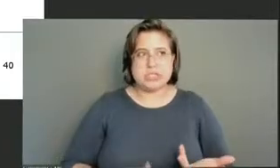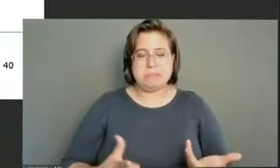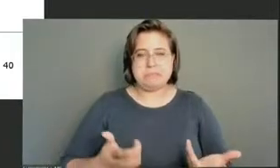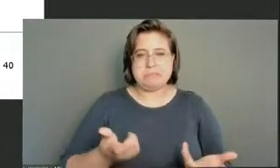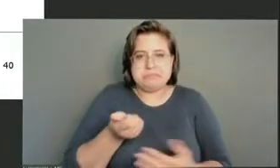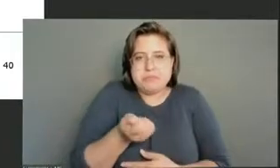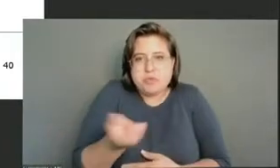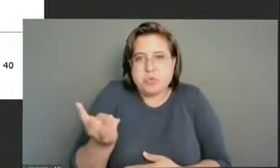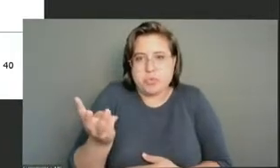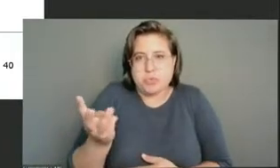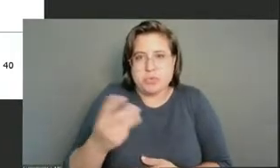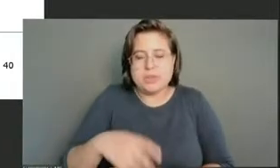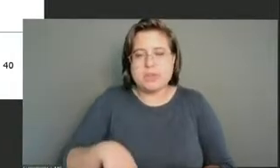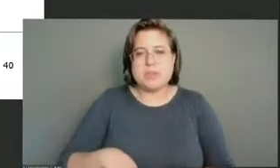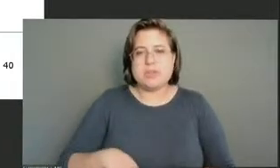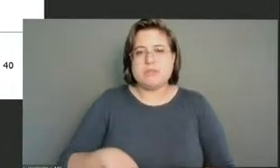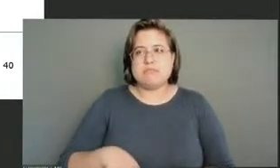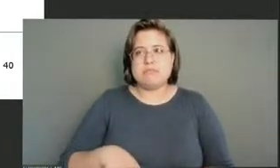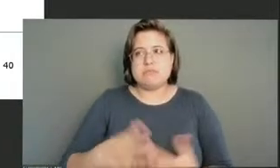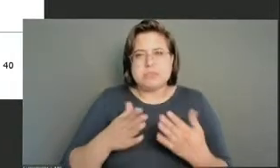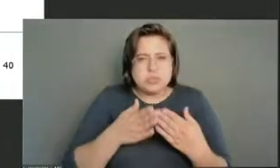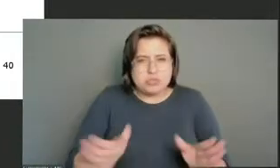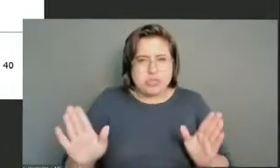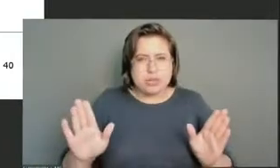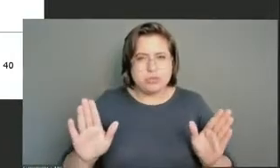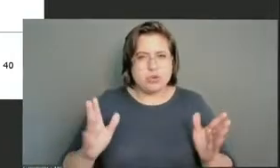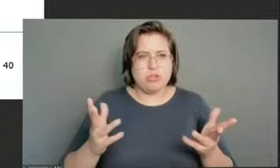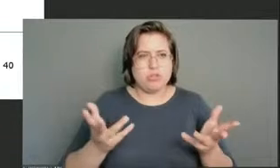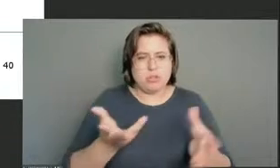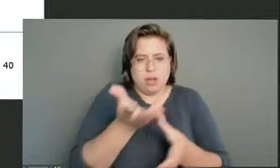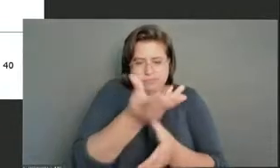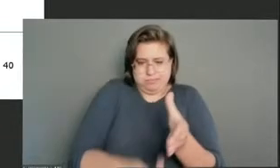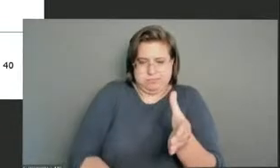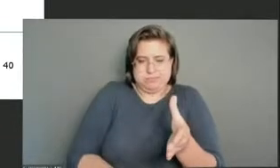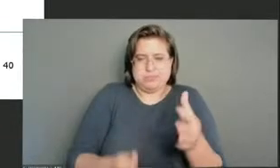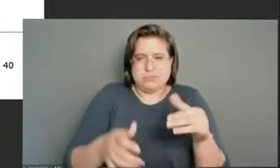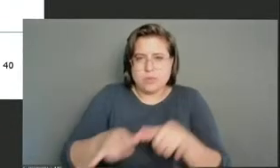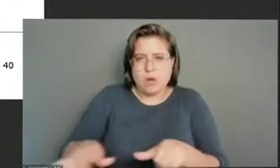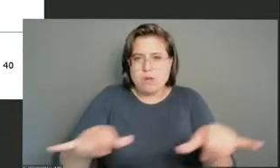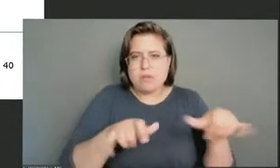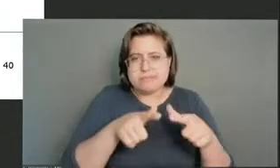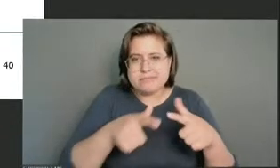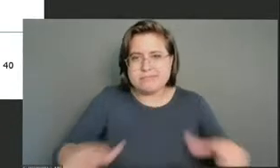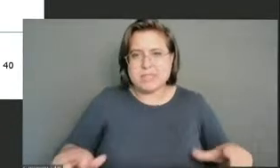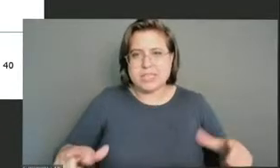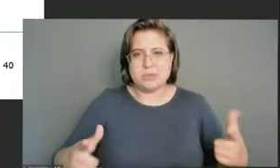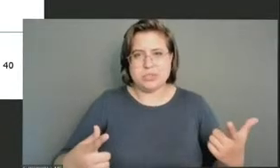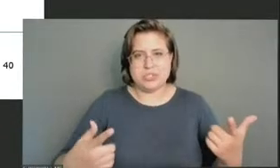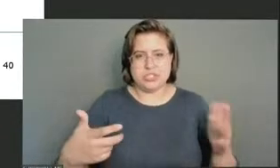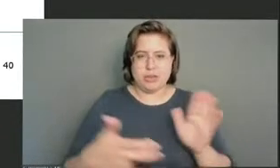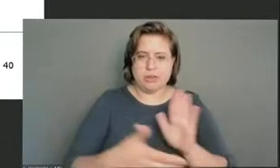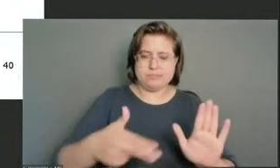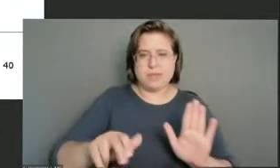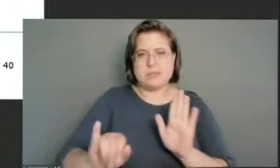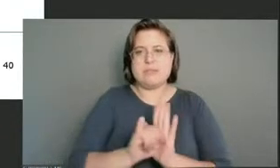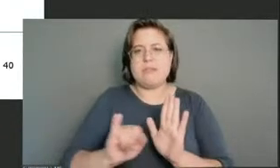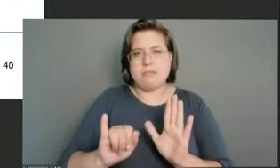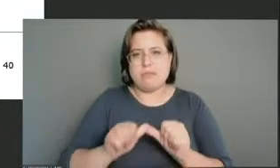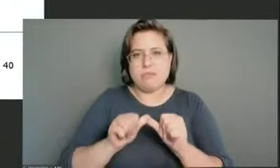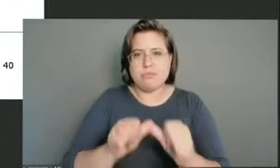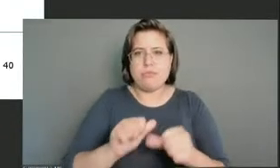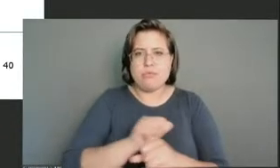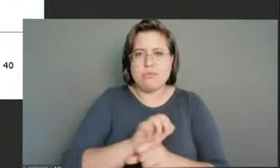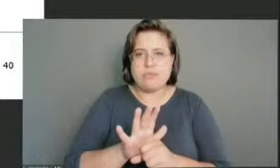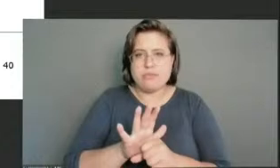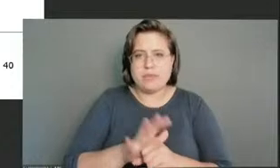definition. And there's just a general absence of a common language to discuss long COVID. When you combine that with what